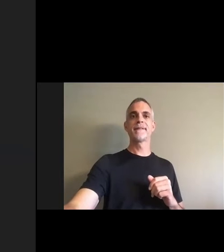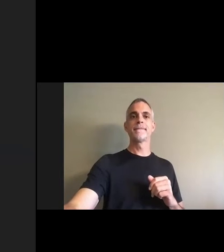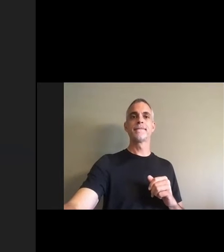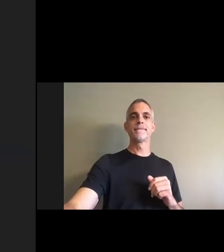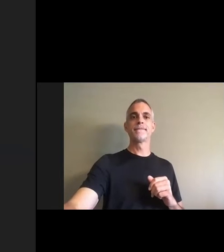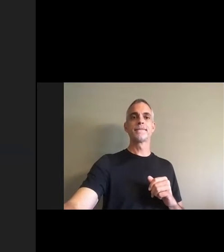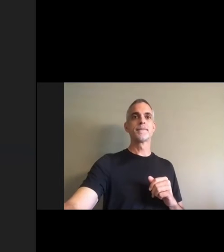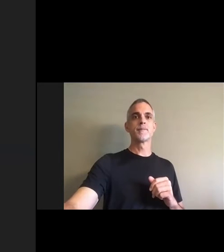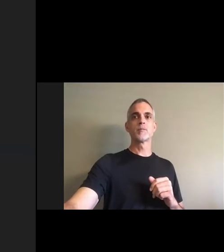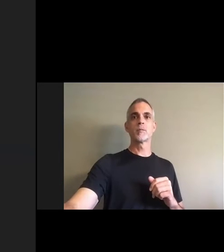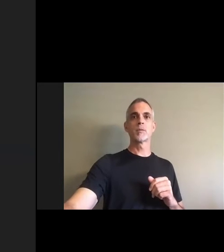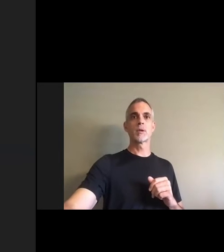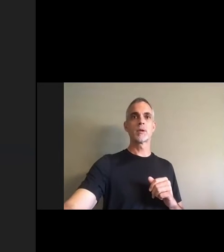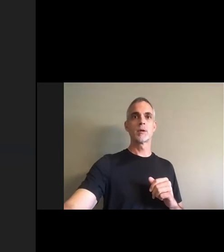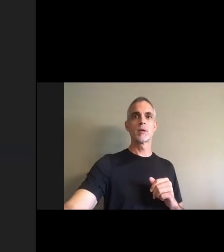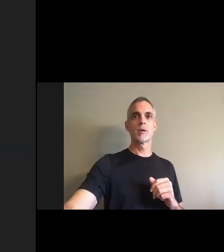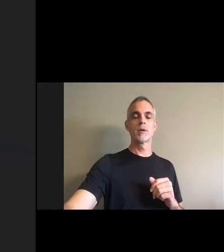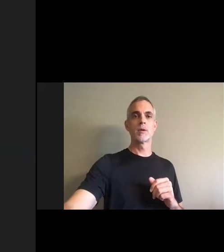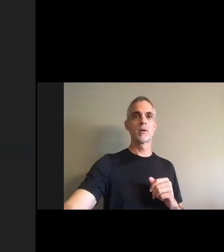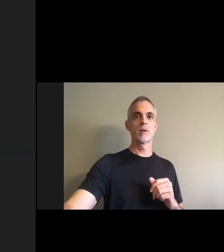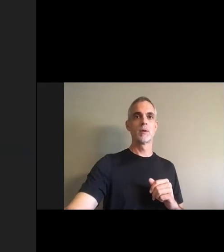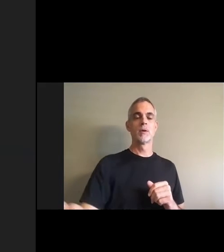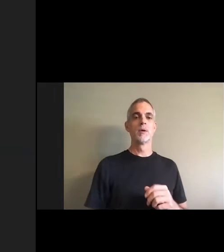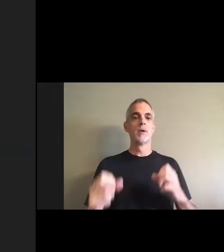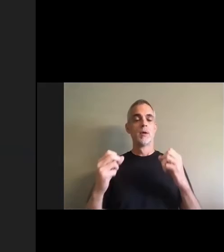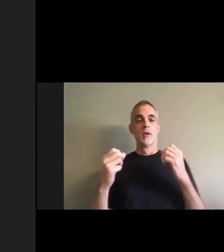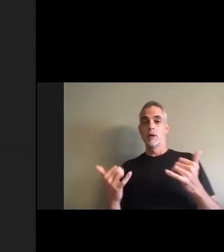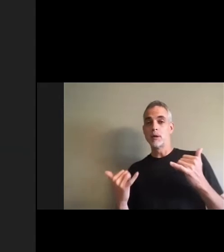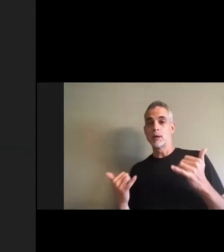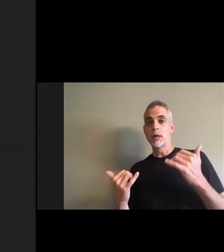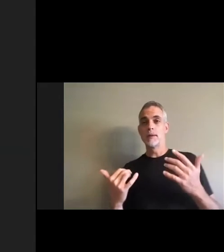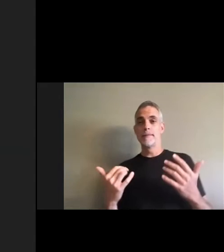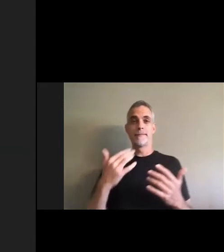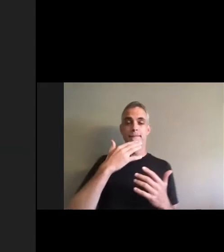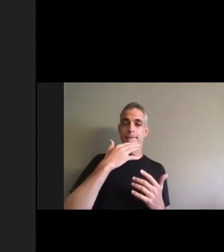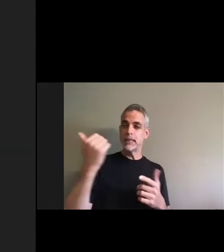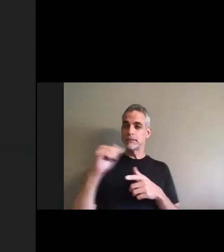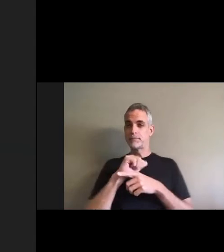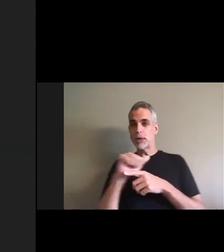Okay? When we are preparing for the event,